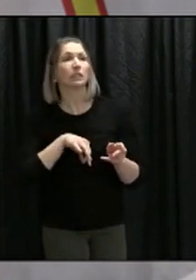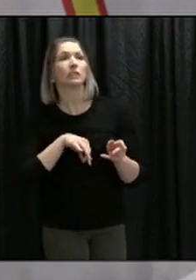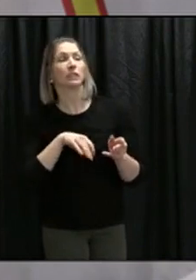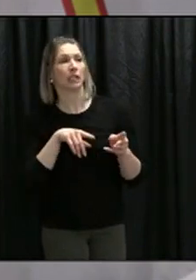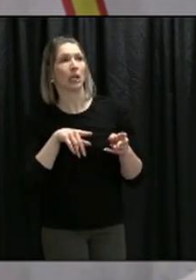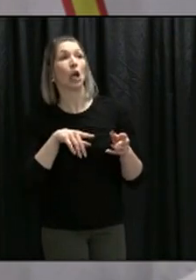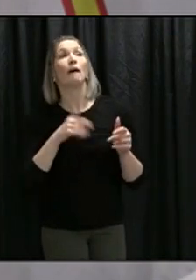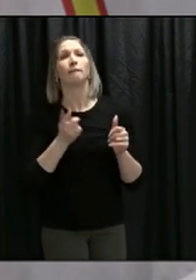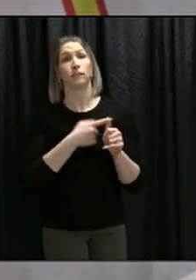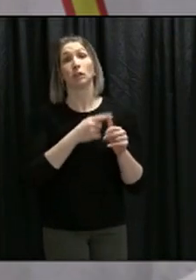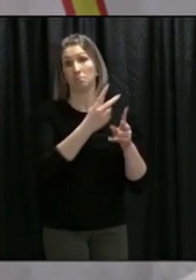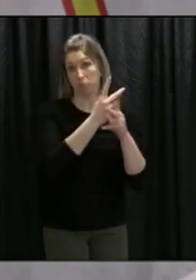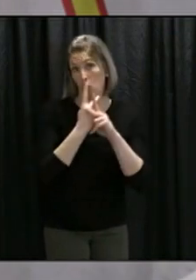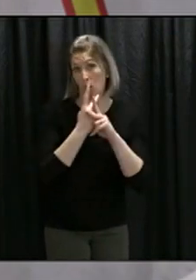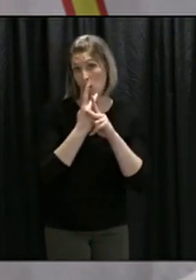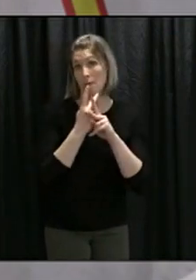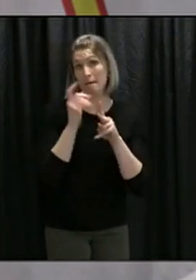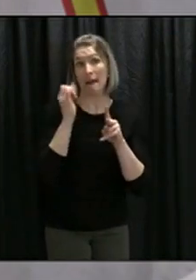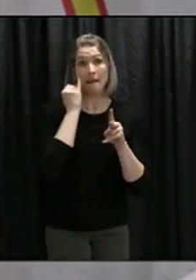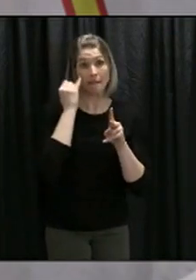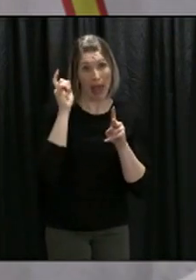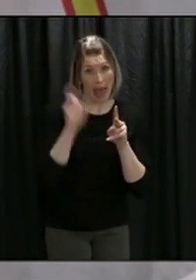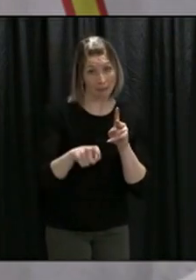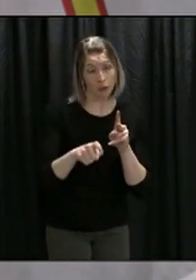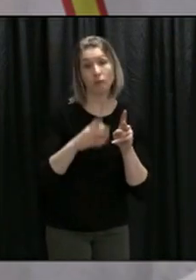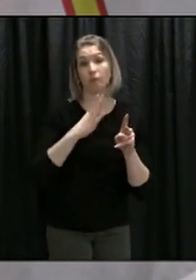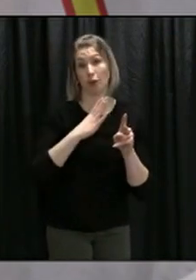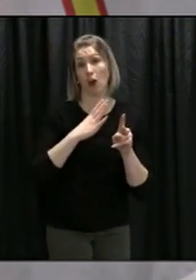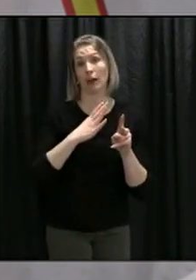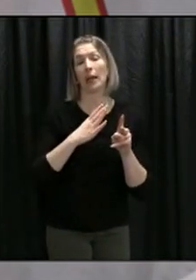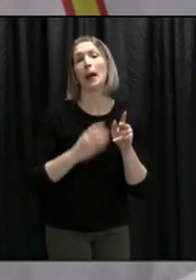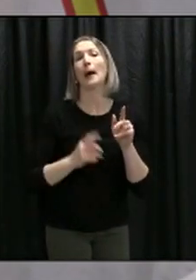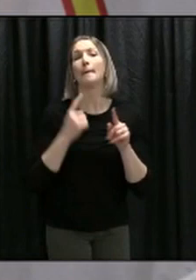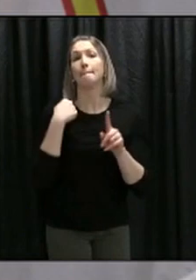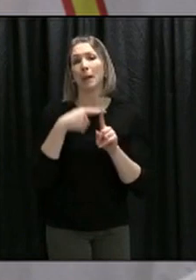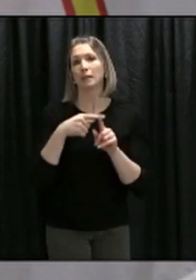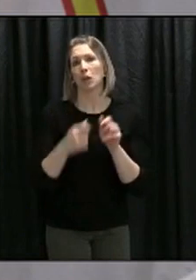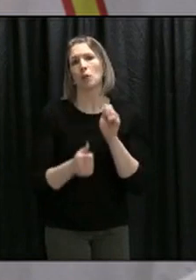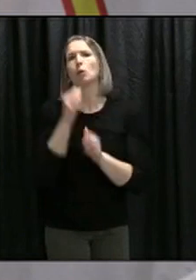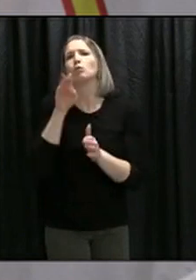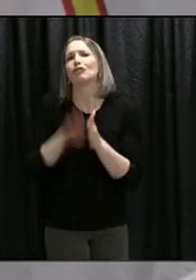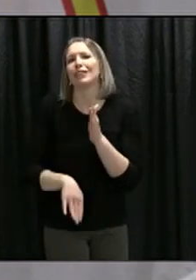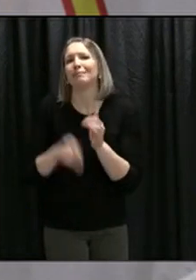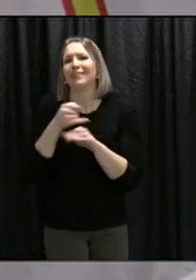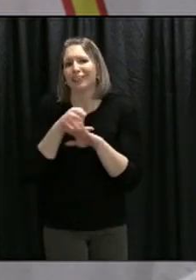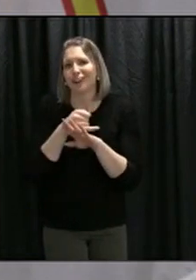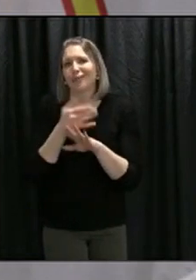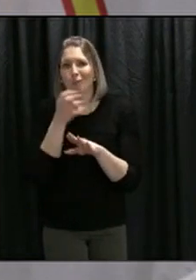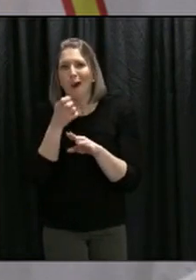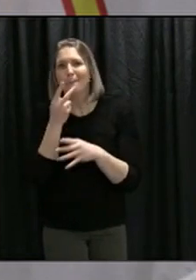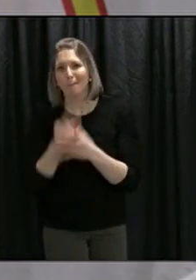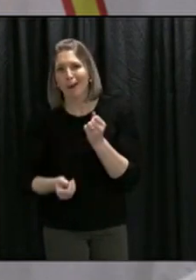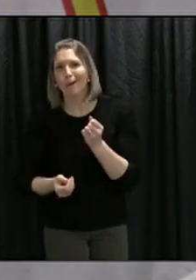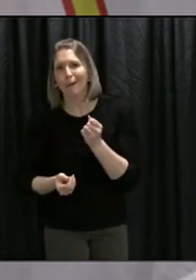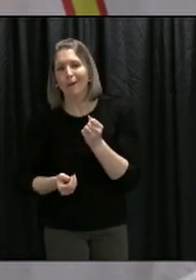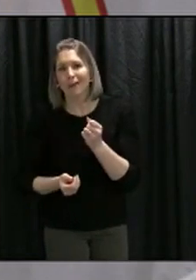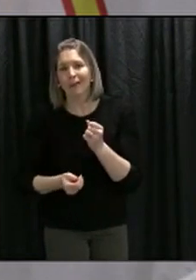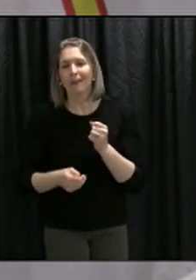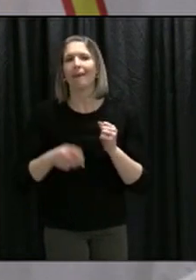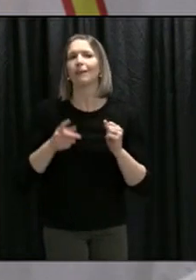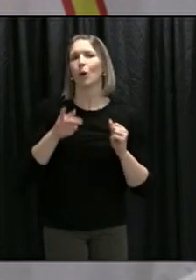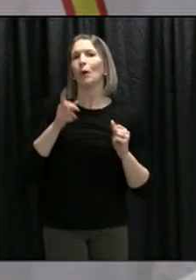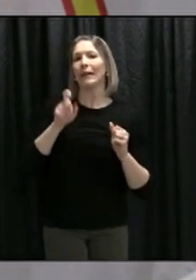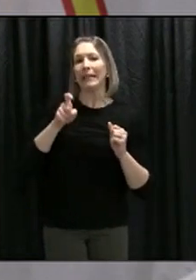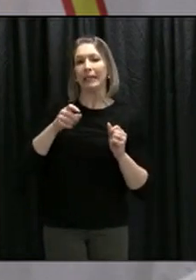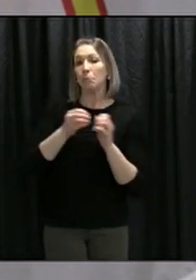that allows us to do, of course, is our debt servicing is lower, which means we can actually have more money to support programs that are much needed in